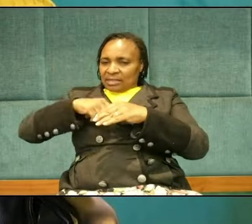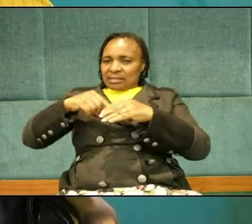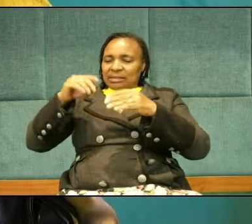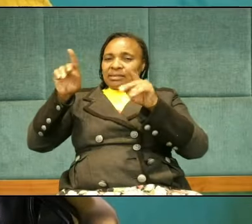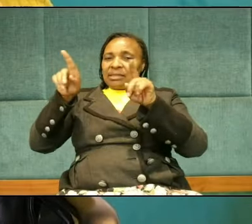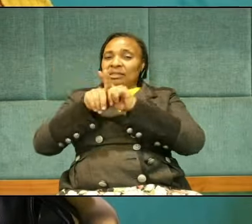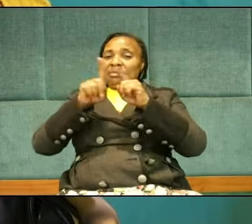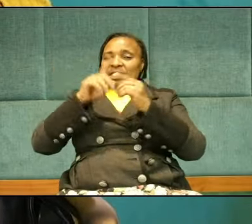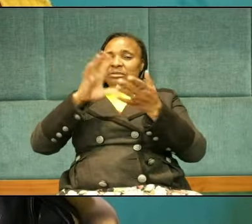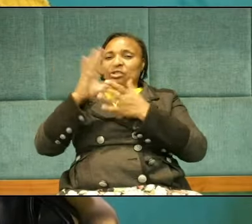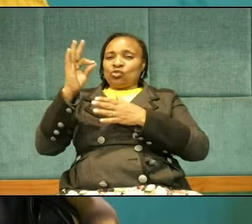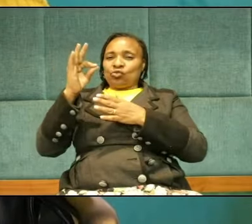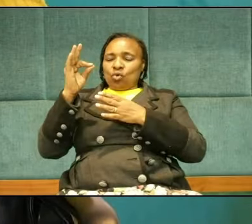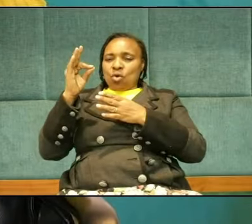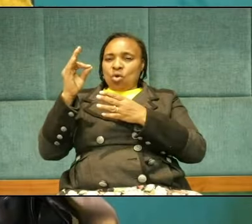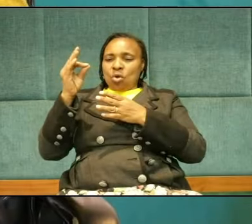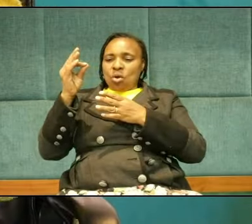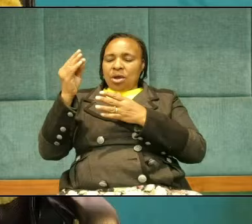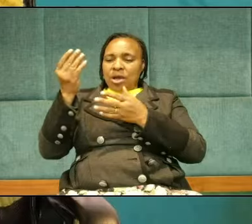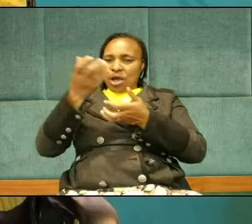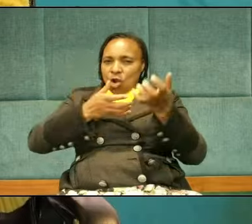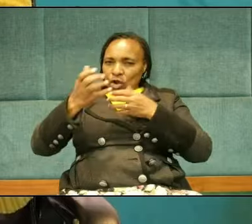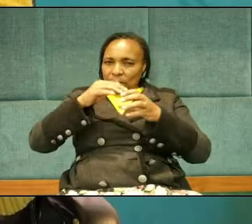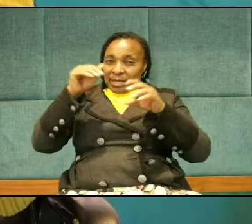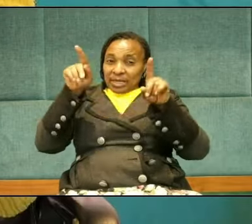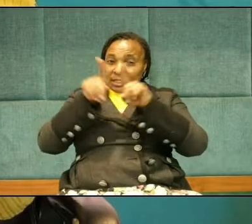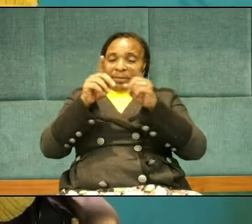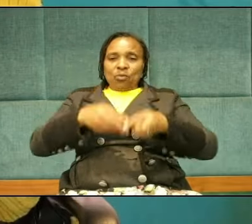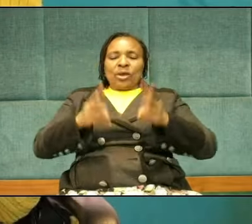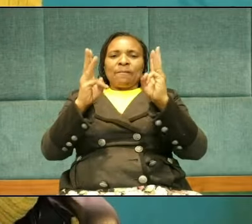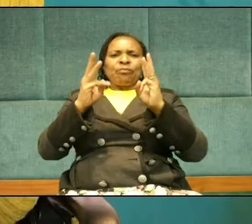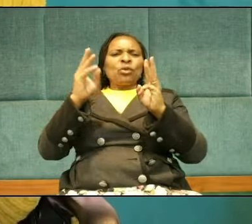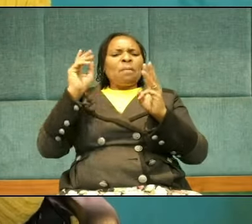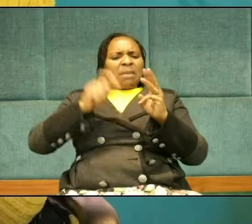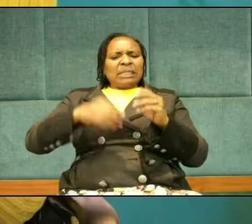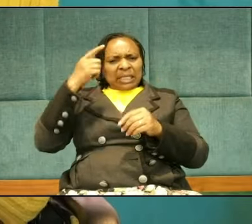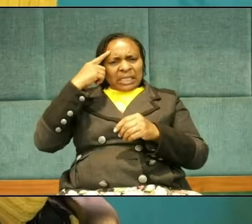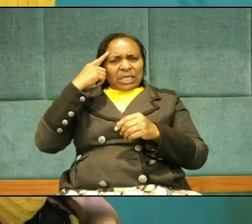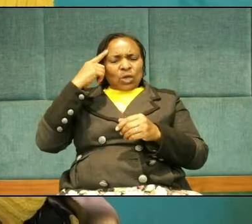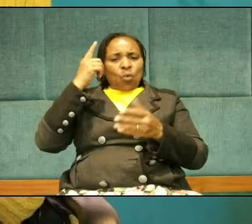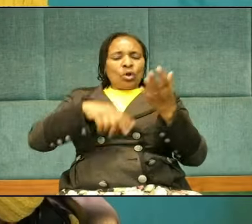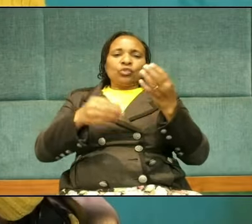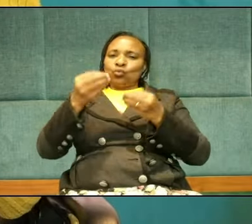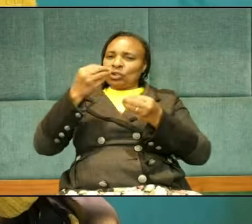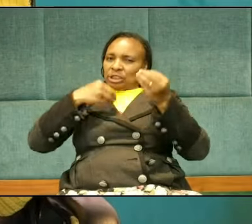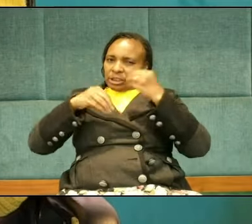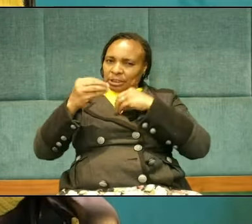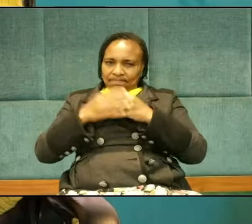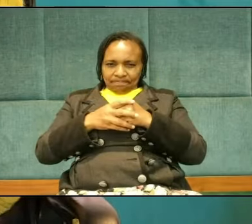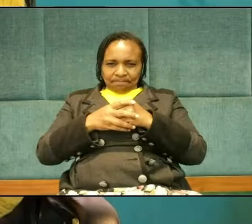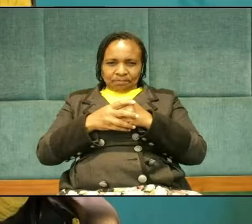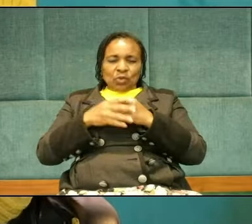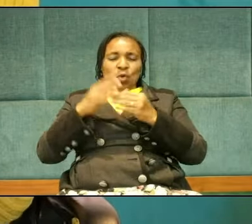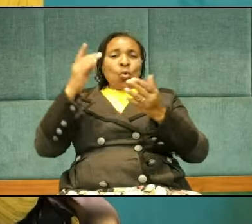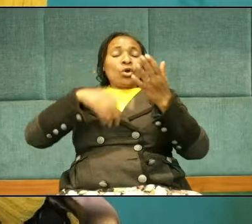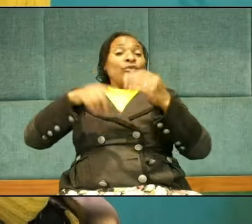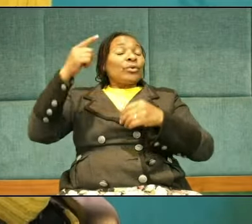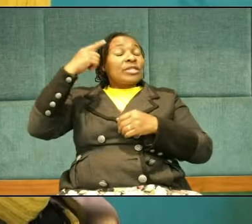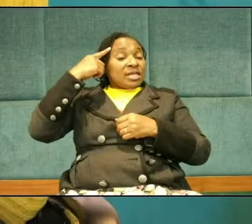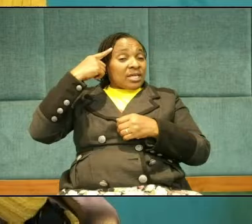effect. So now our spiritual economy, in the same way, we need to think about what we consume. And once we think about